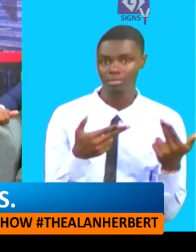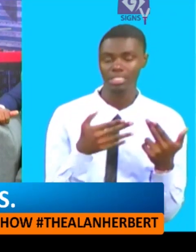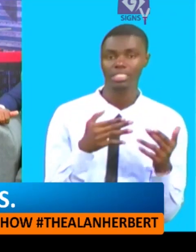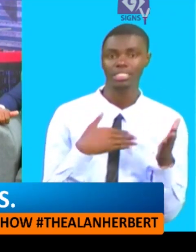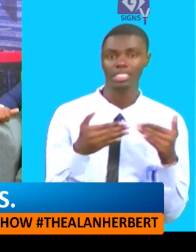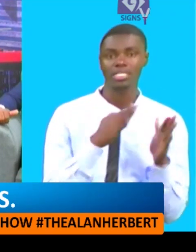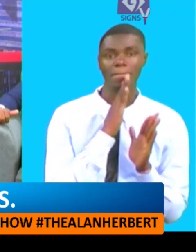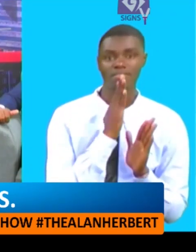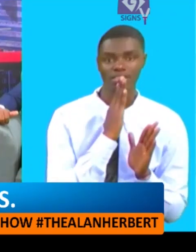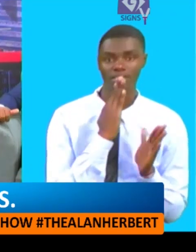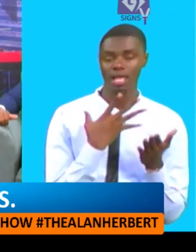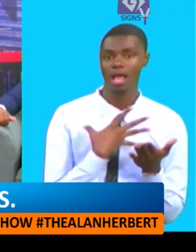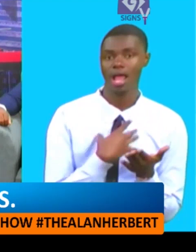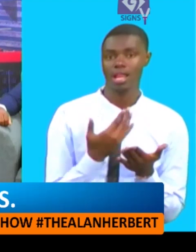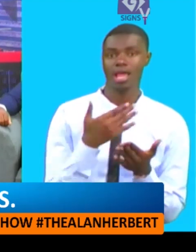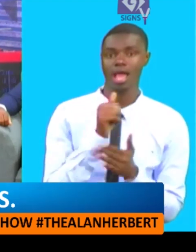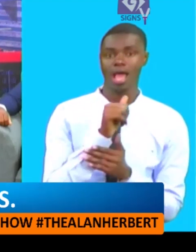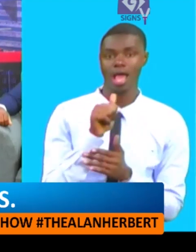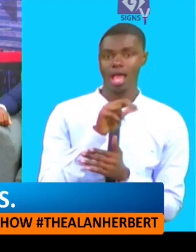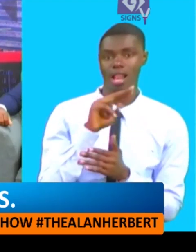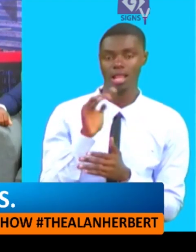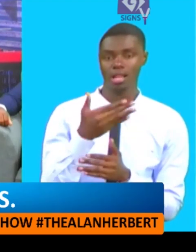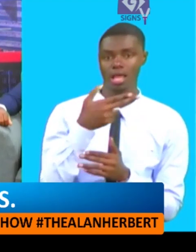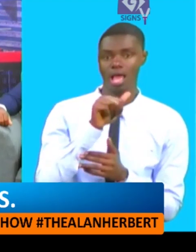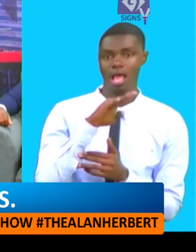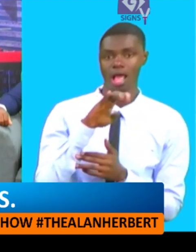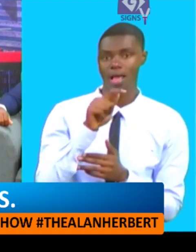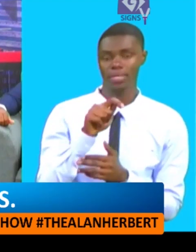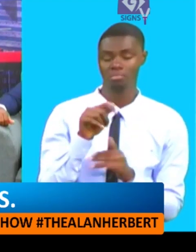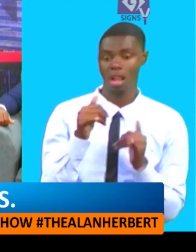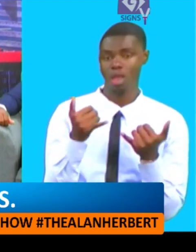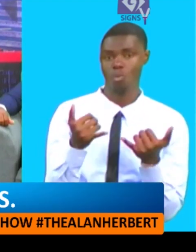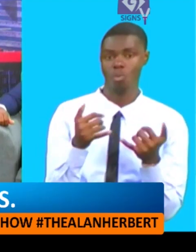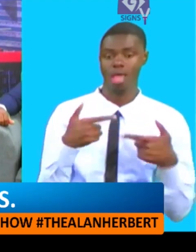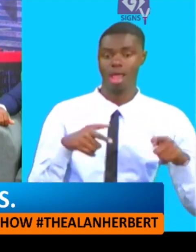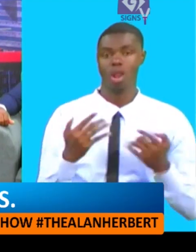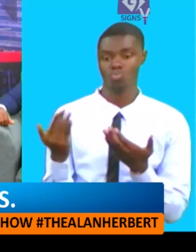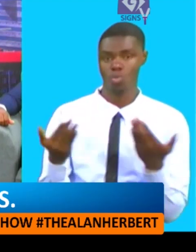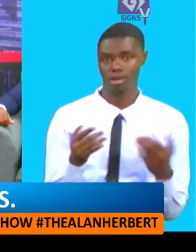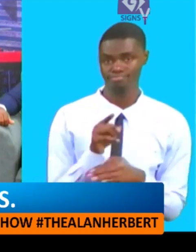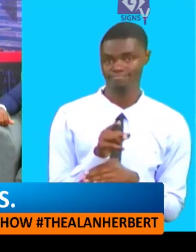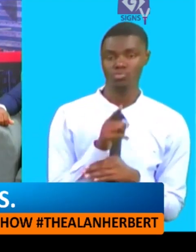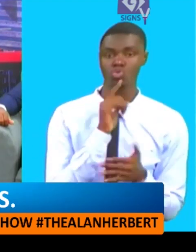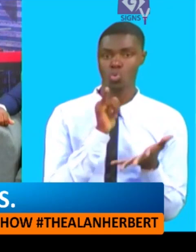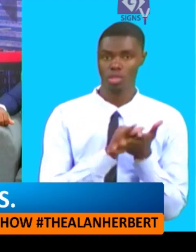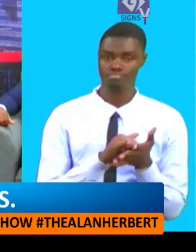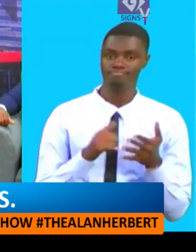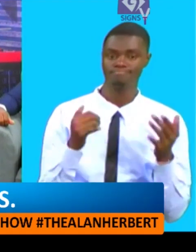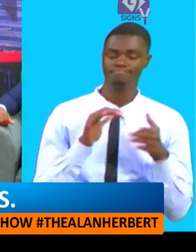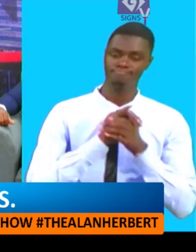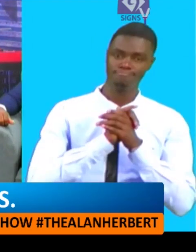Breakfast, hashtag the Island Herbert. And at this juncture, allow me to welcome you so that you could